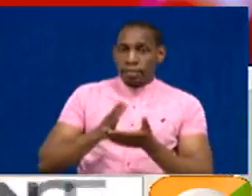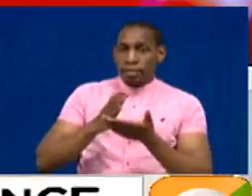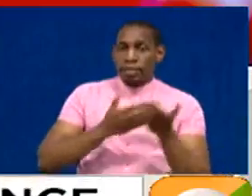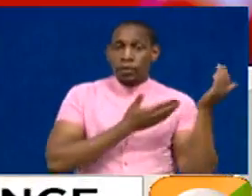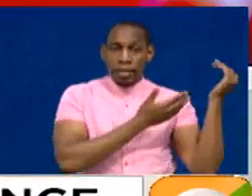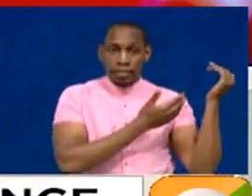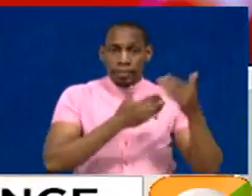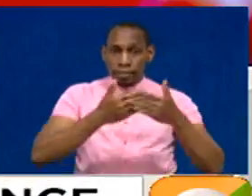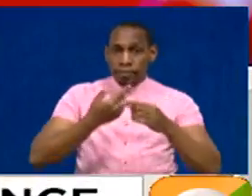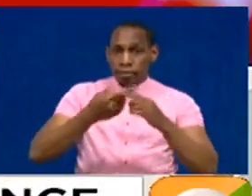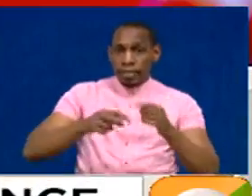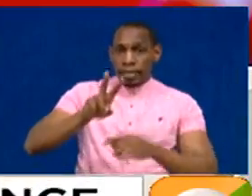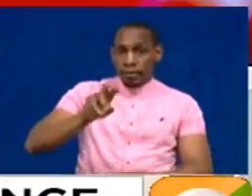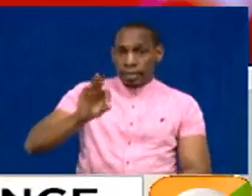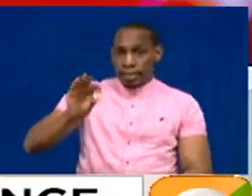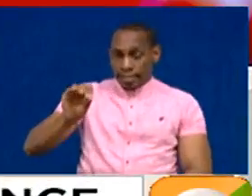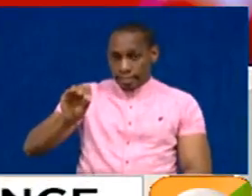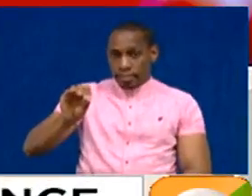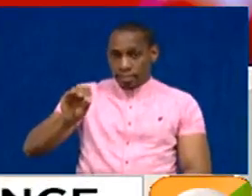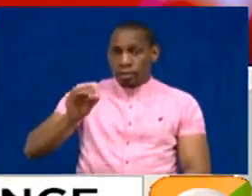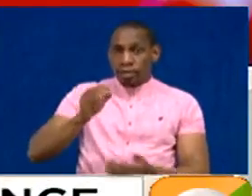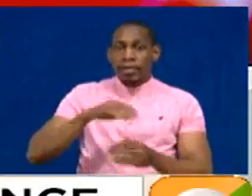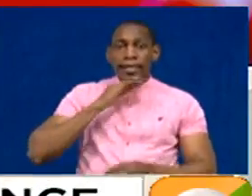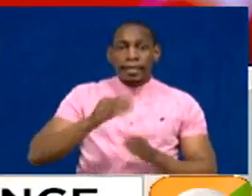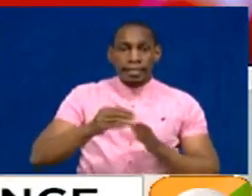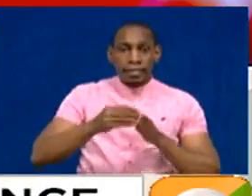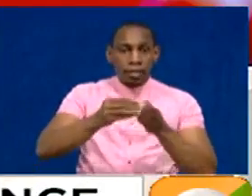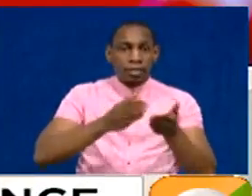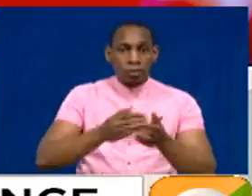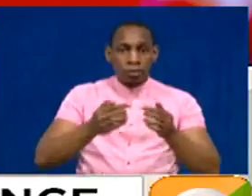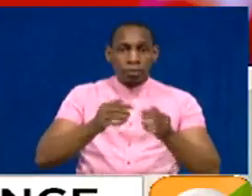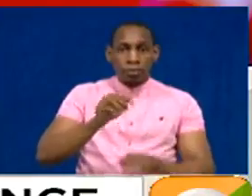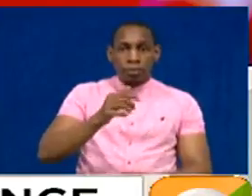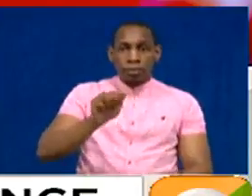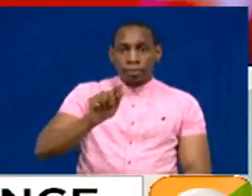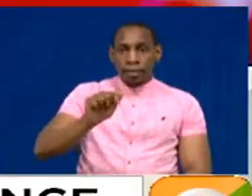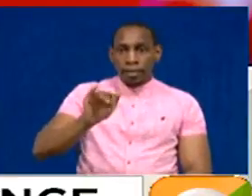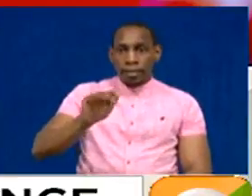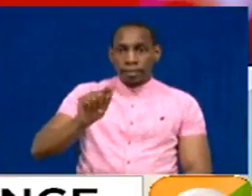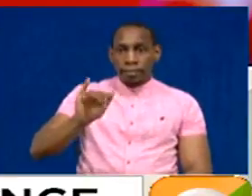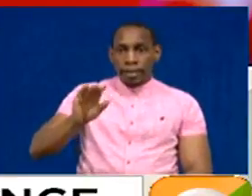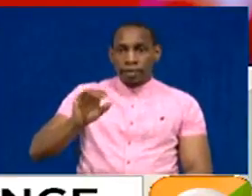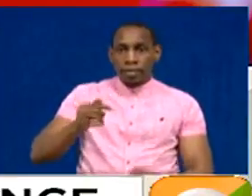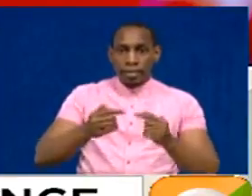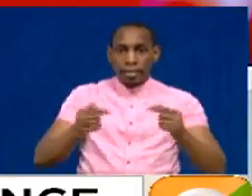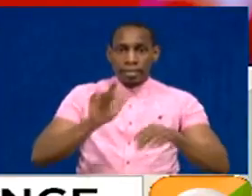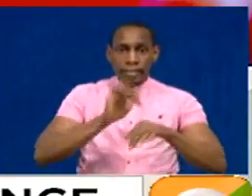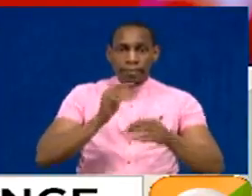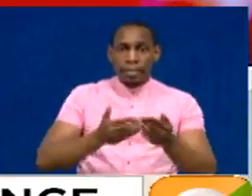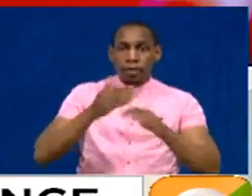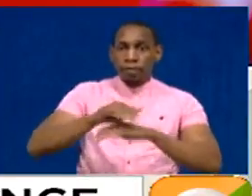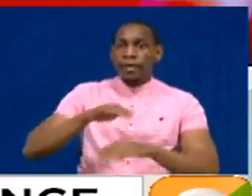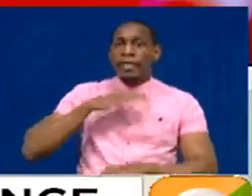It's projected that by the year 2030, deaths resulting from antibiotic resistance infections will be more